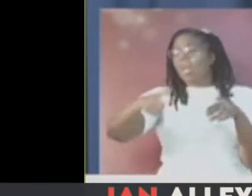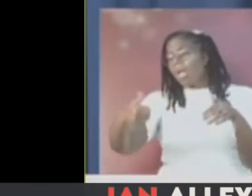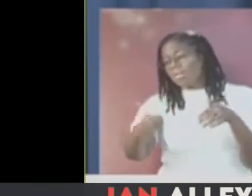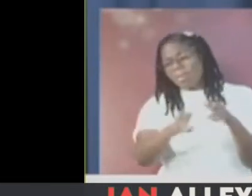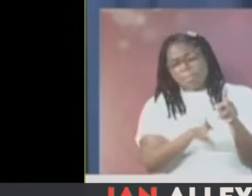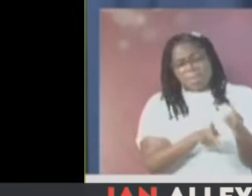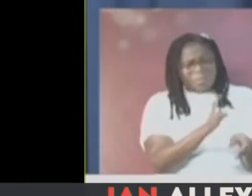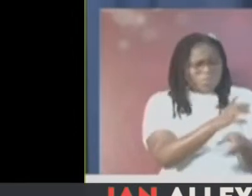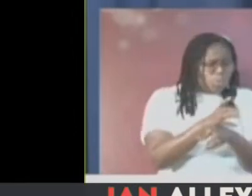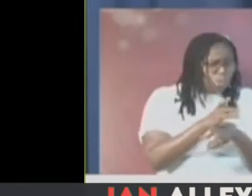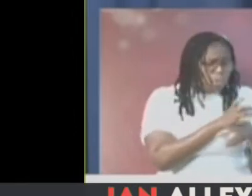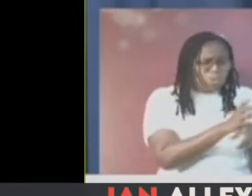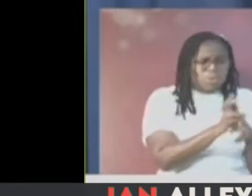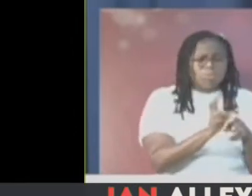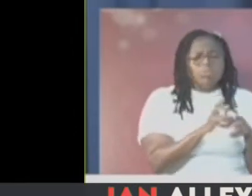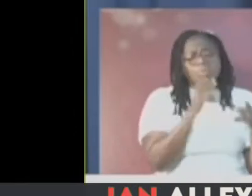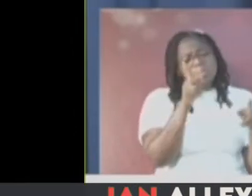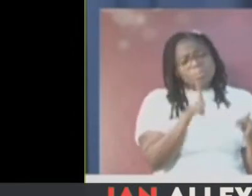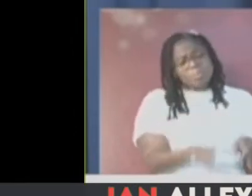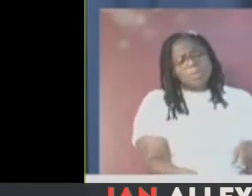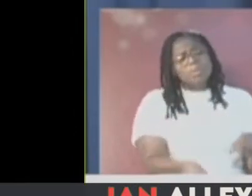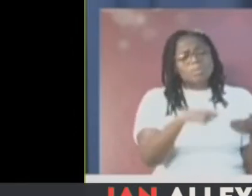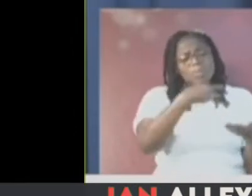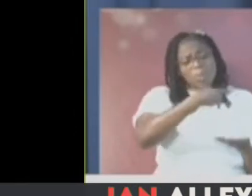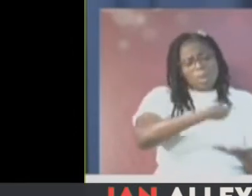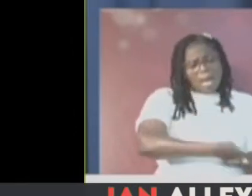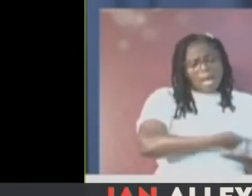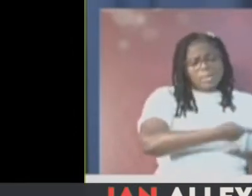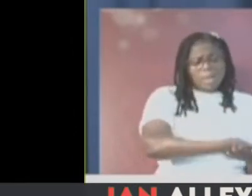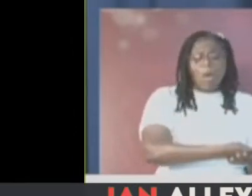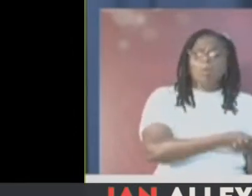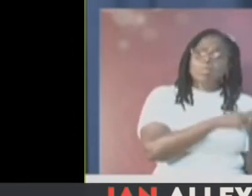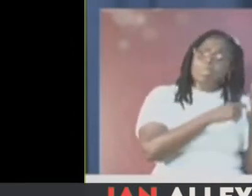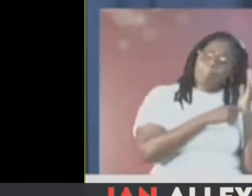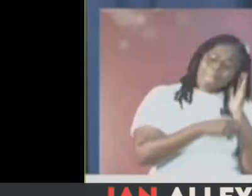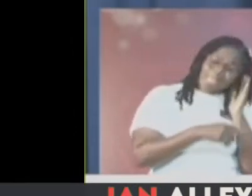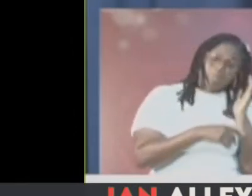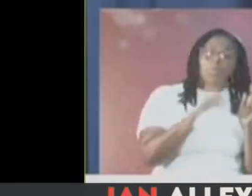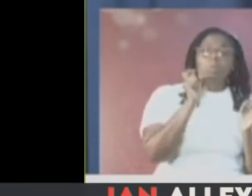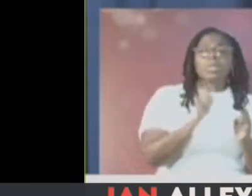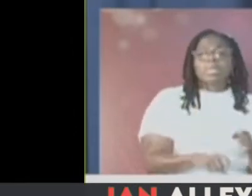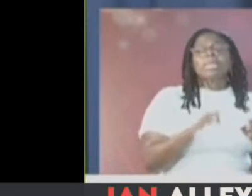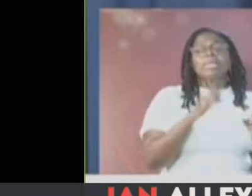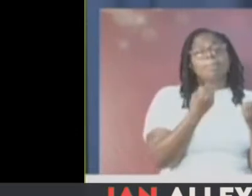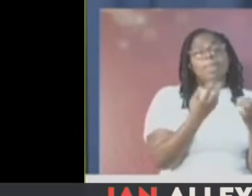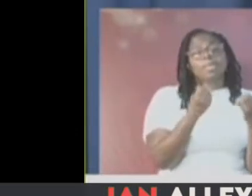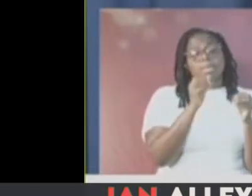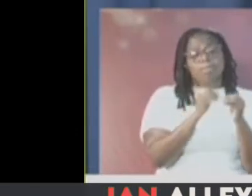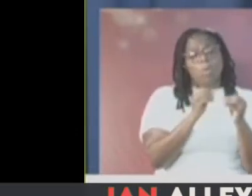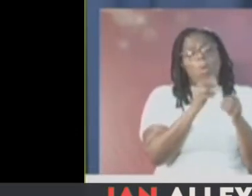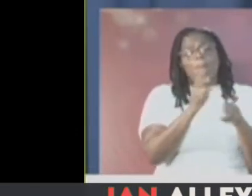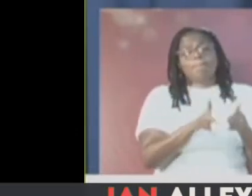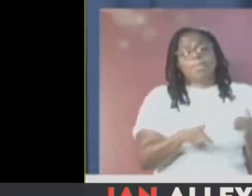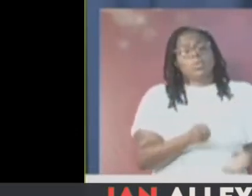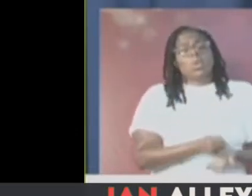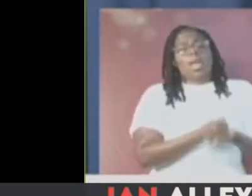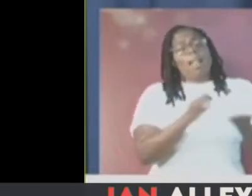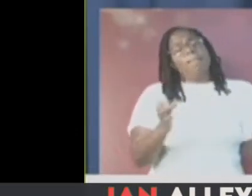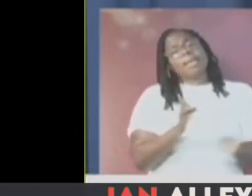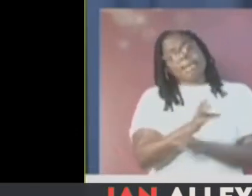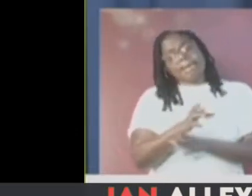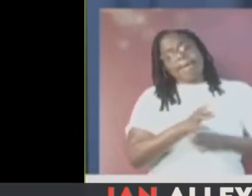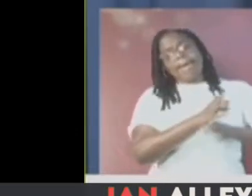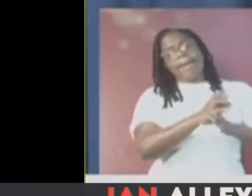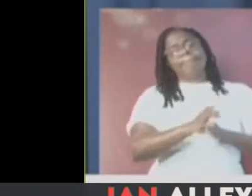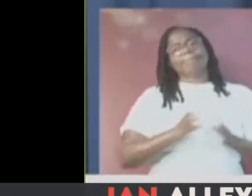care for that person lying on that bed. So that is where we are. I have given you the vaccination numbers. Ventilators